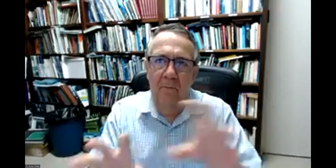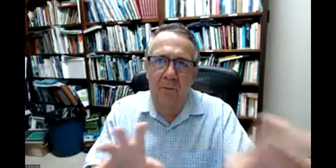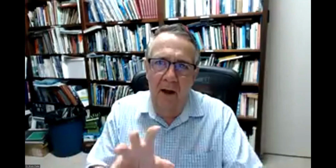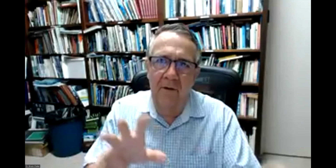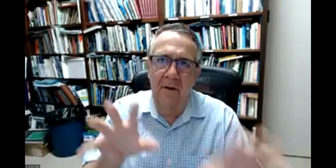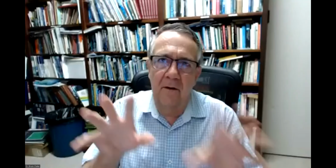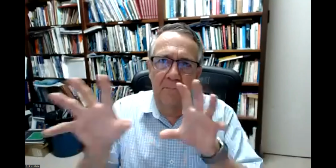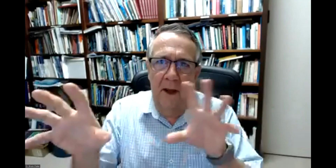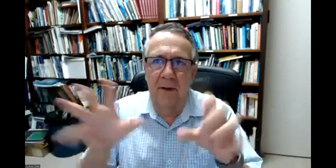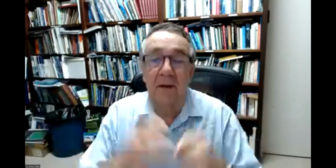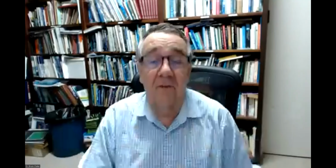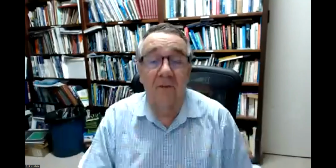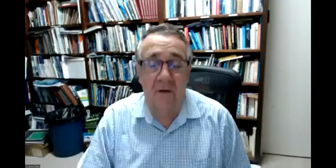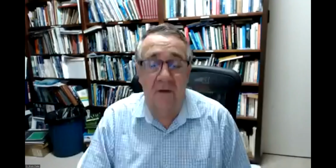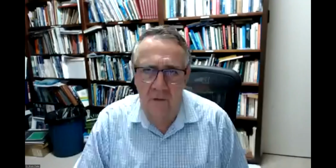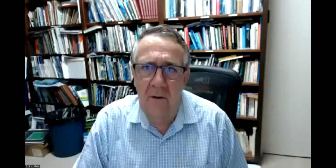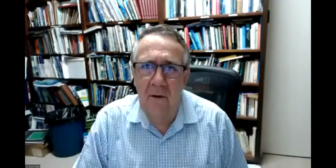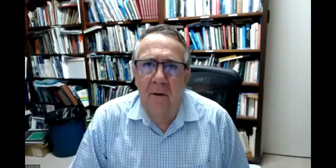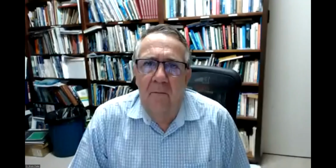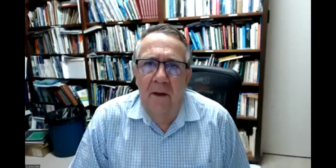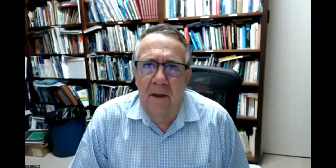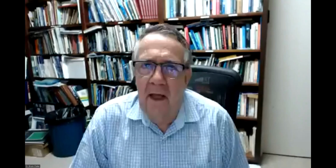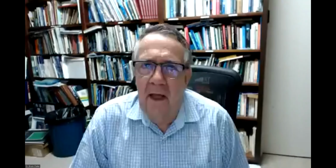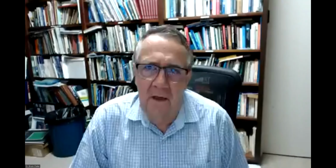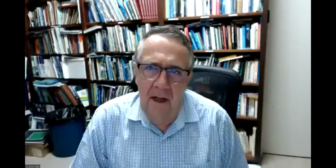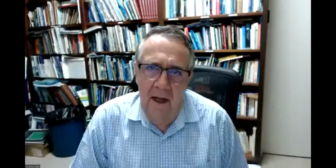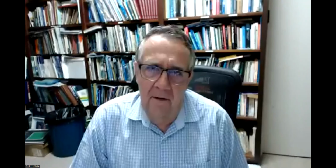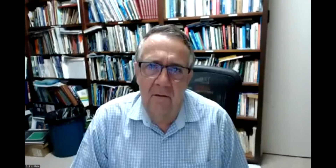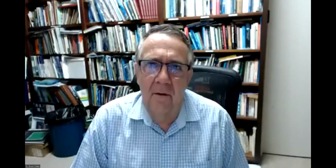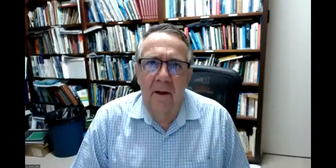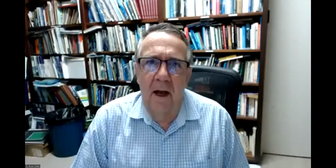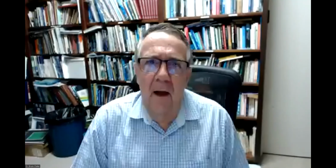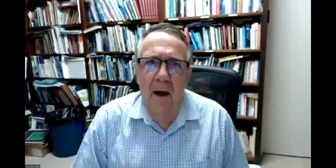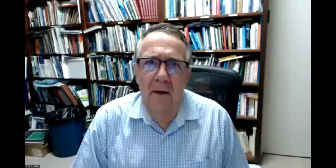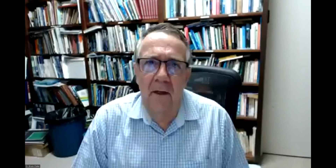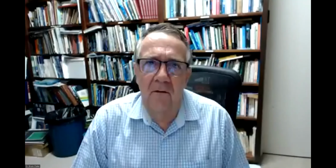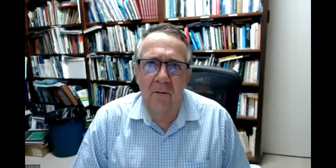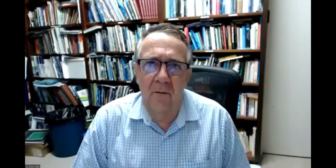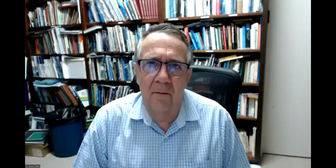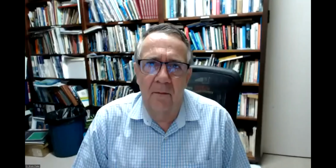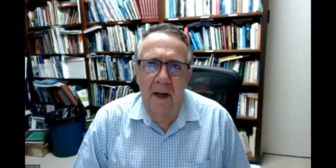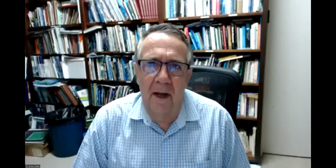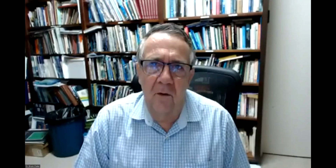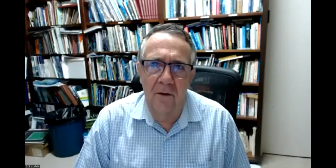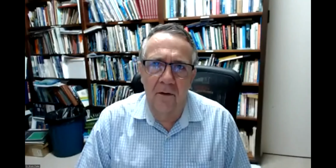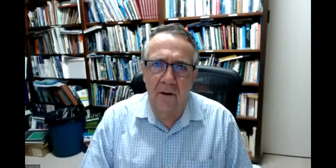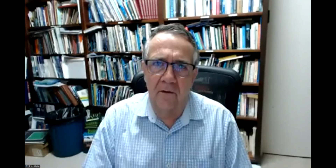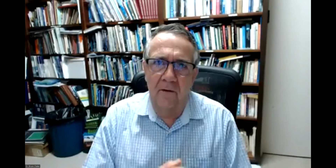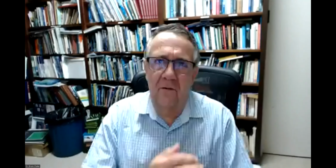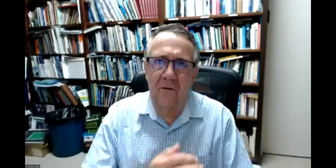have private and public separate, but in the country you can't. And you need to make sure